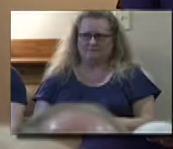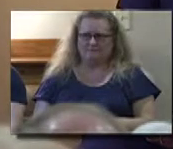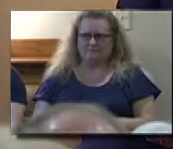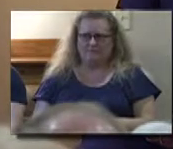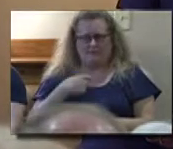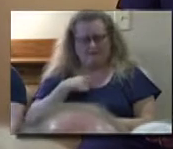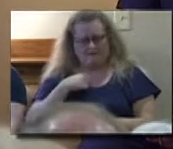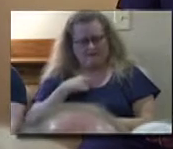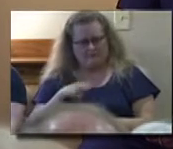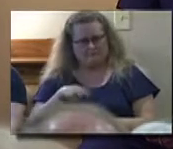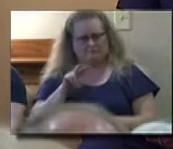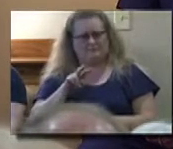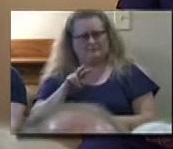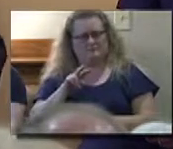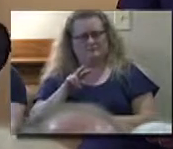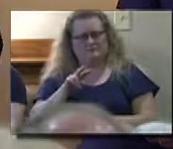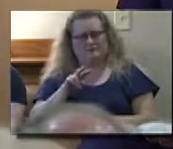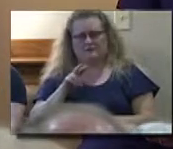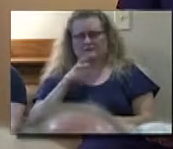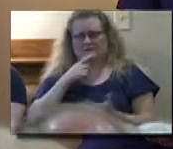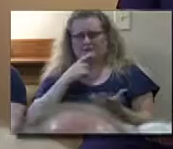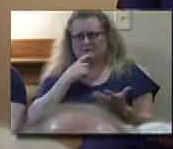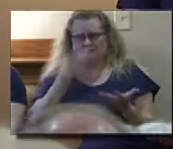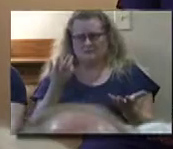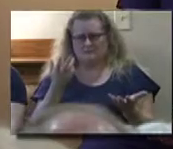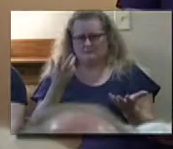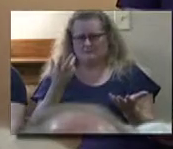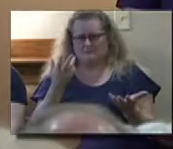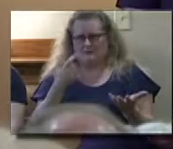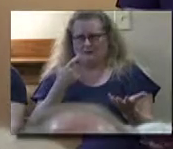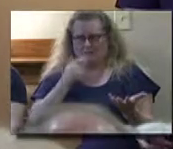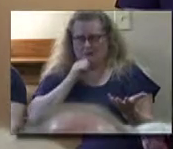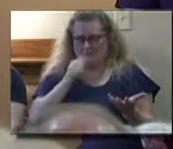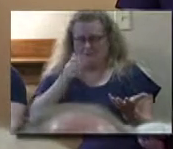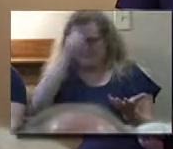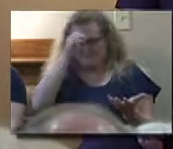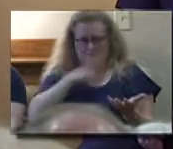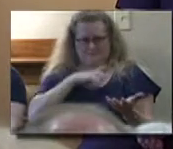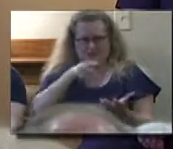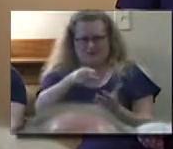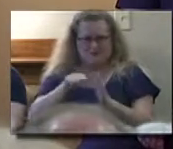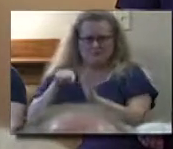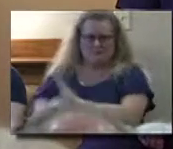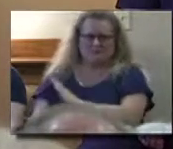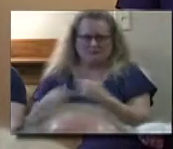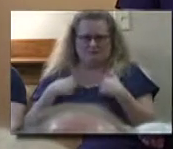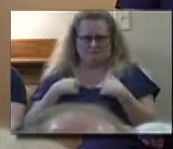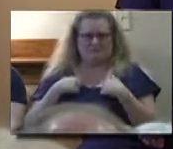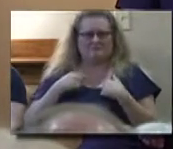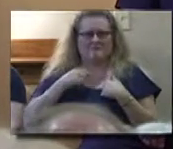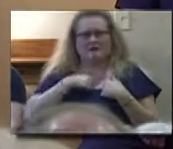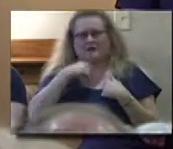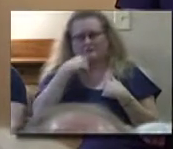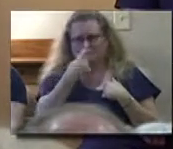And I looked at her and I said, not being the man that she had killed, I said,